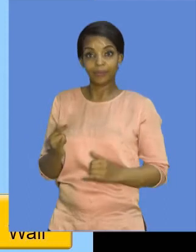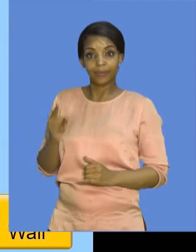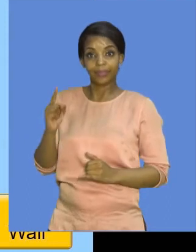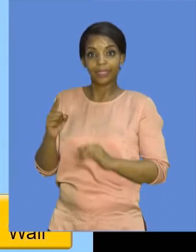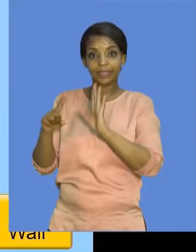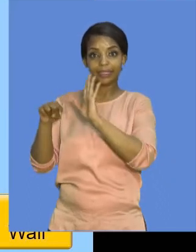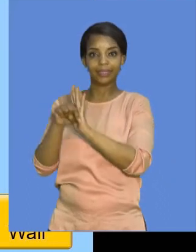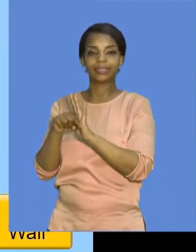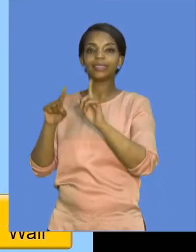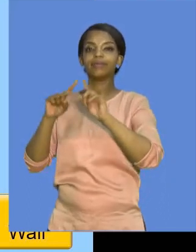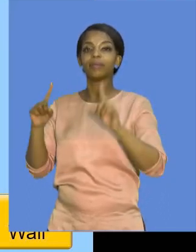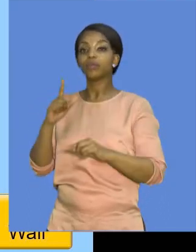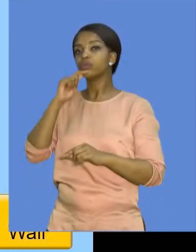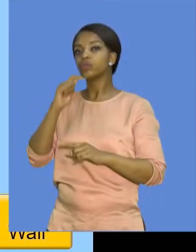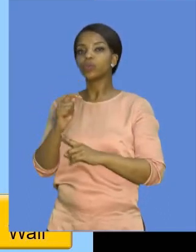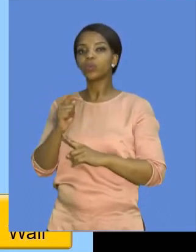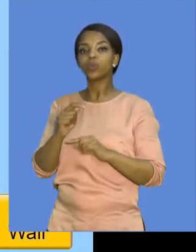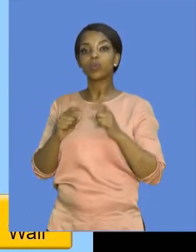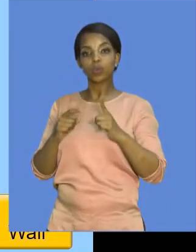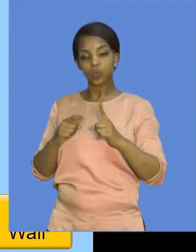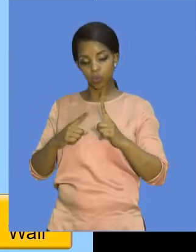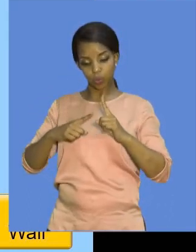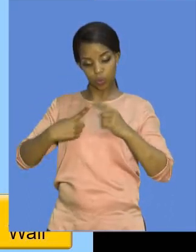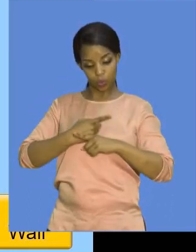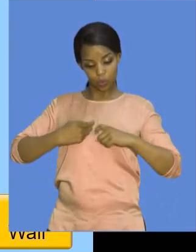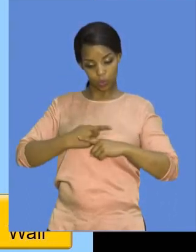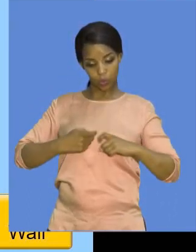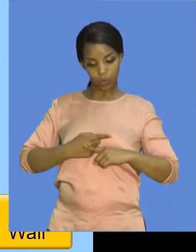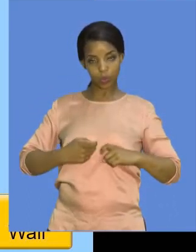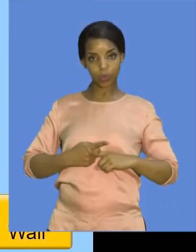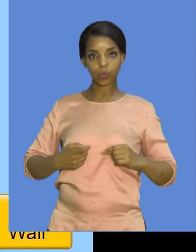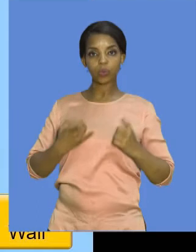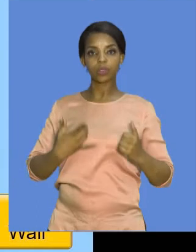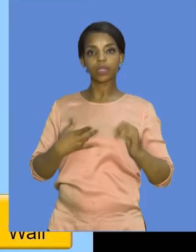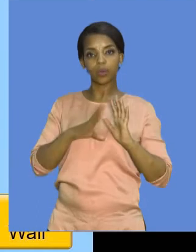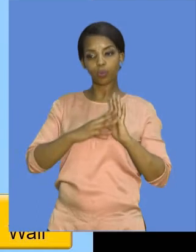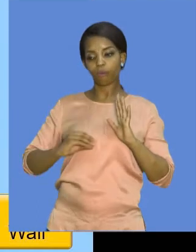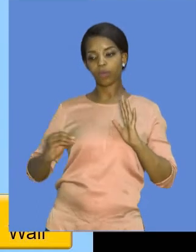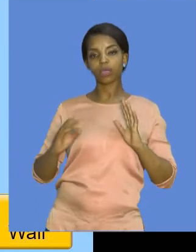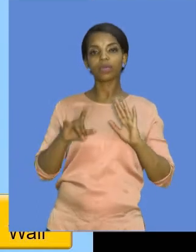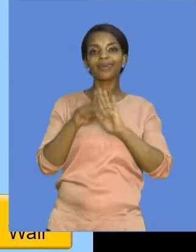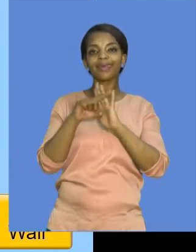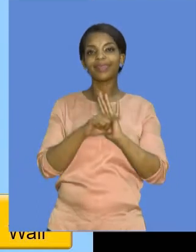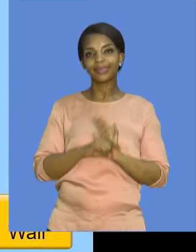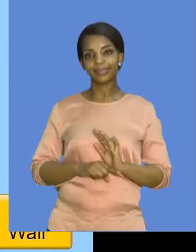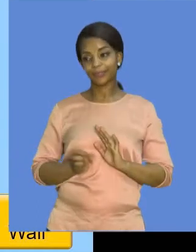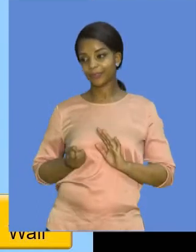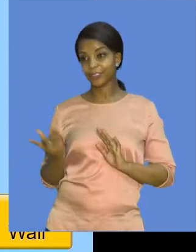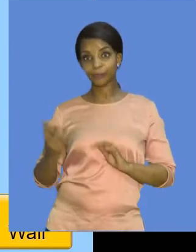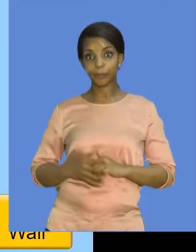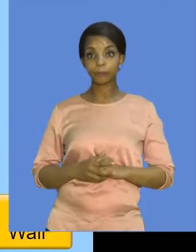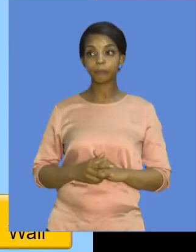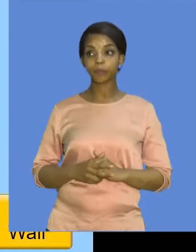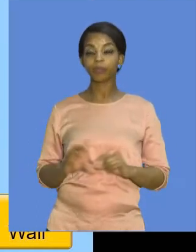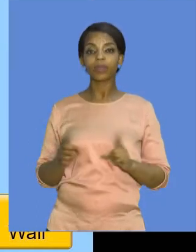the opposite is true for the jersey. On the surface of the jersey, closer to the balloon, you'll